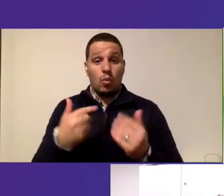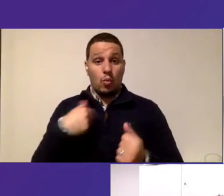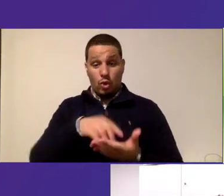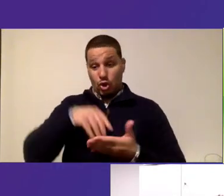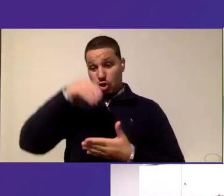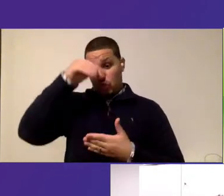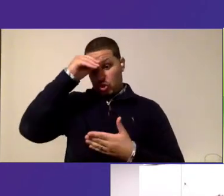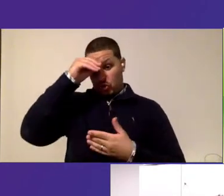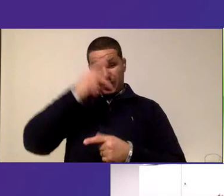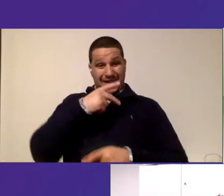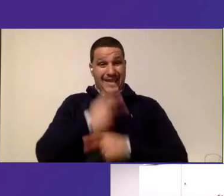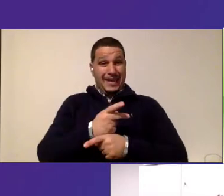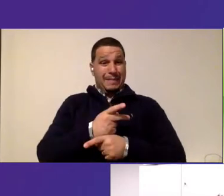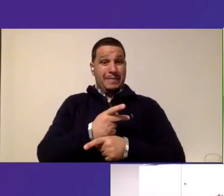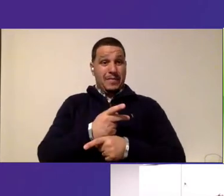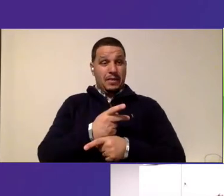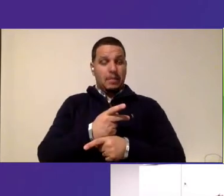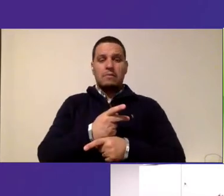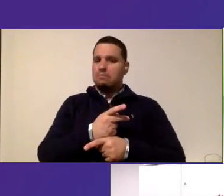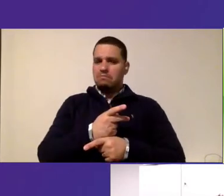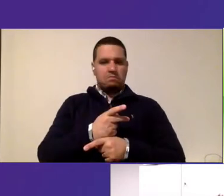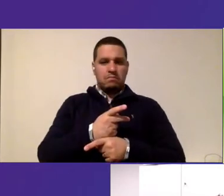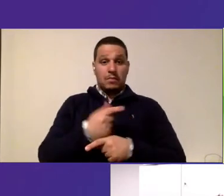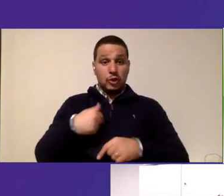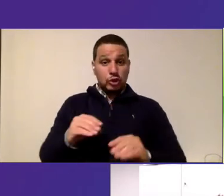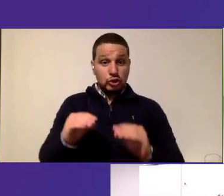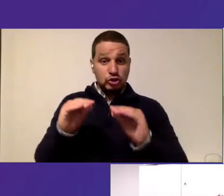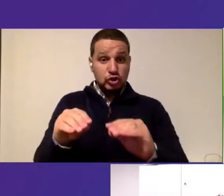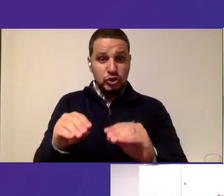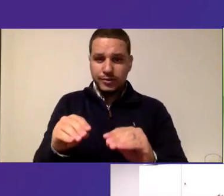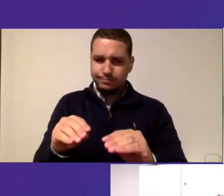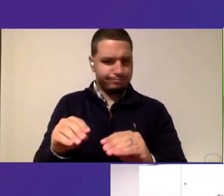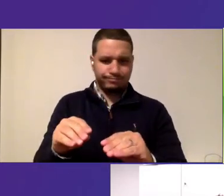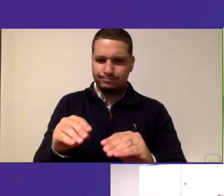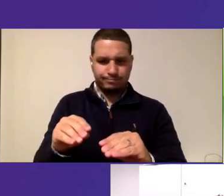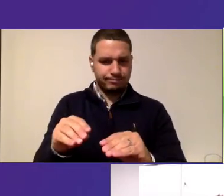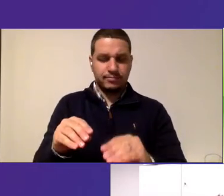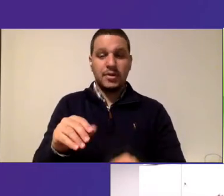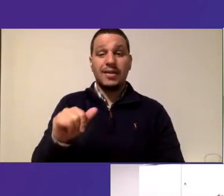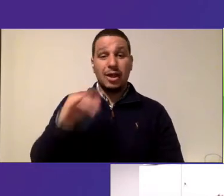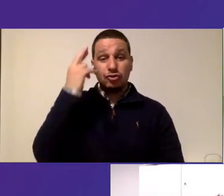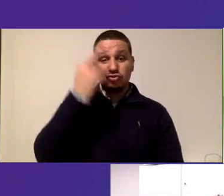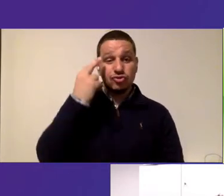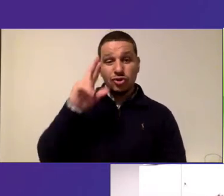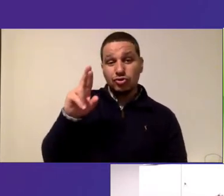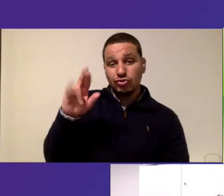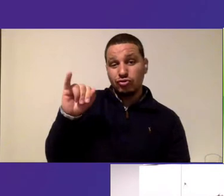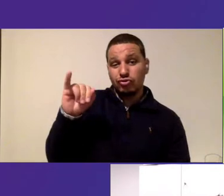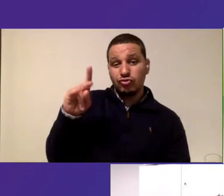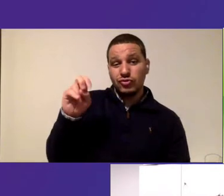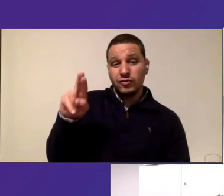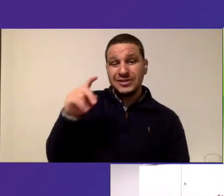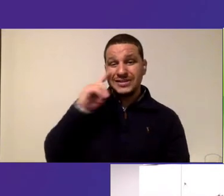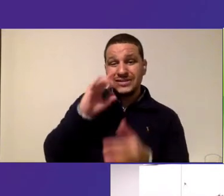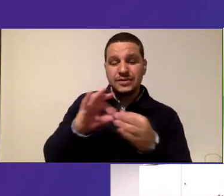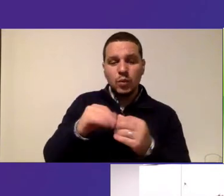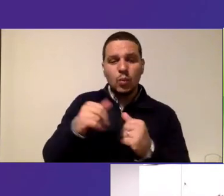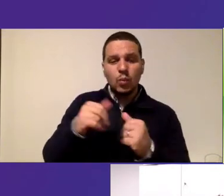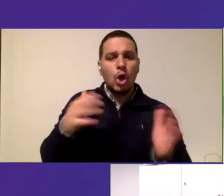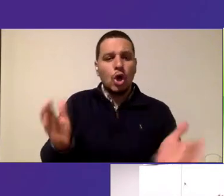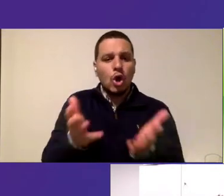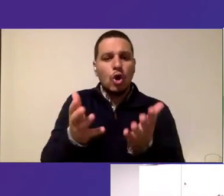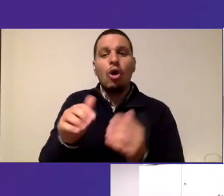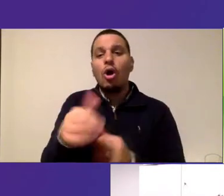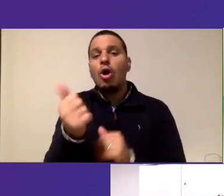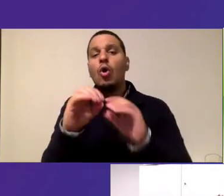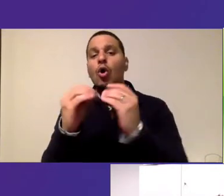but it's also not ours to teach. So for this reason, as River noted earlier, we encourage our colleague organizations